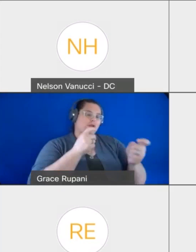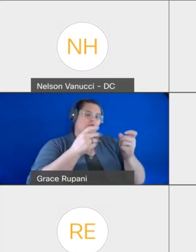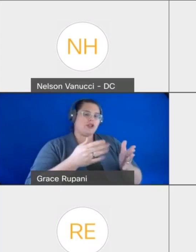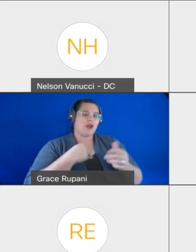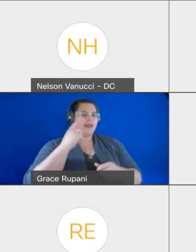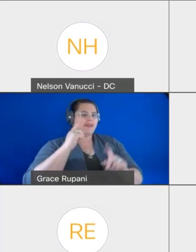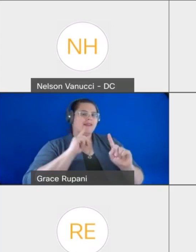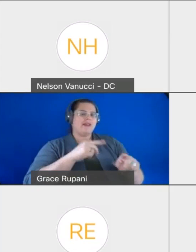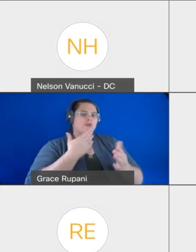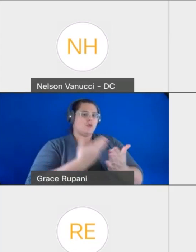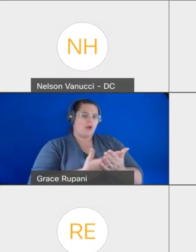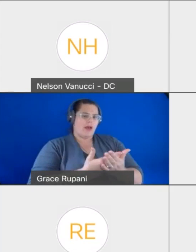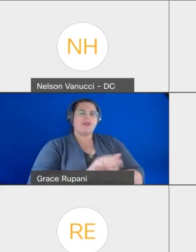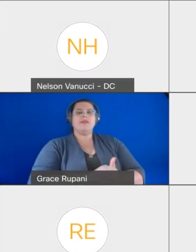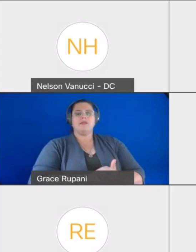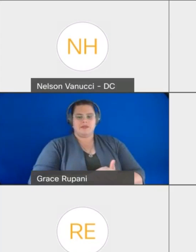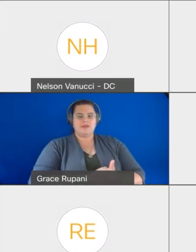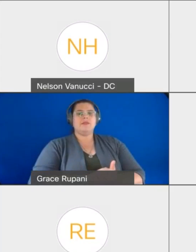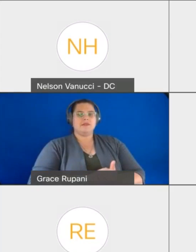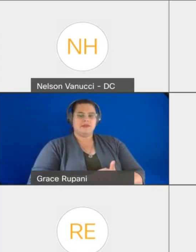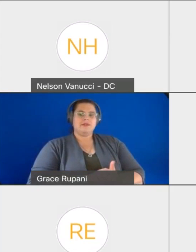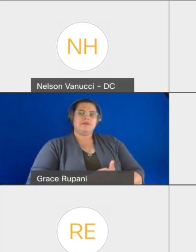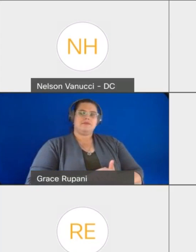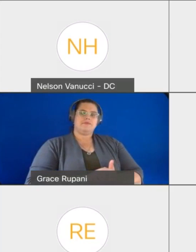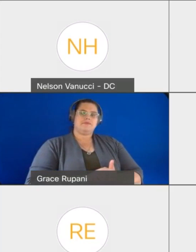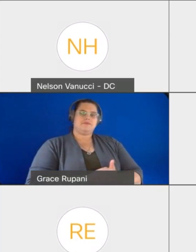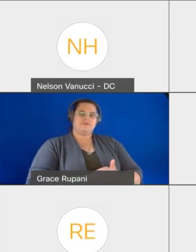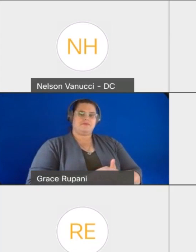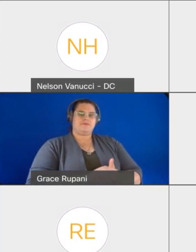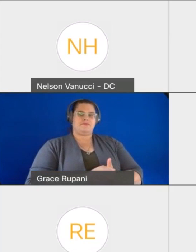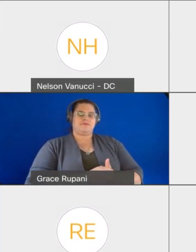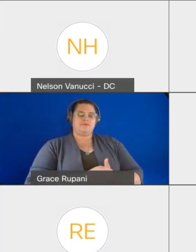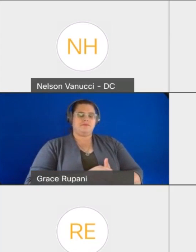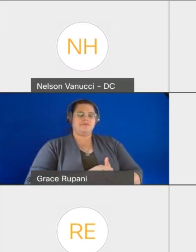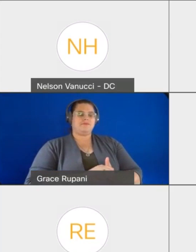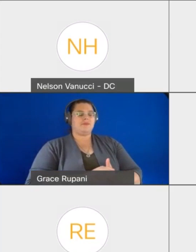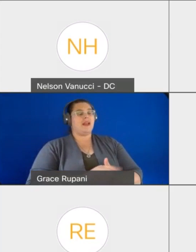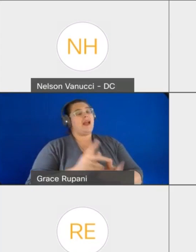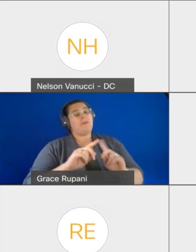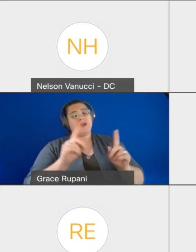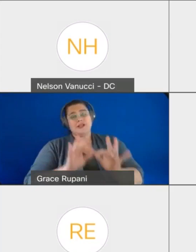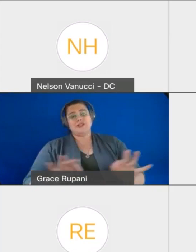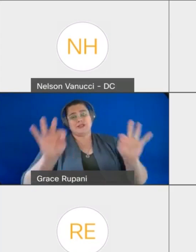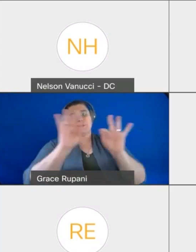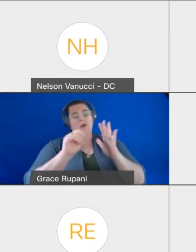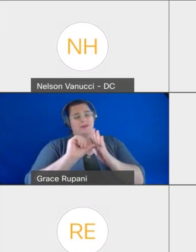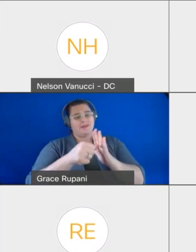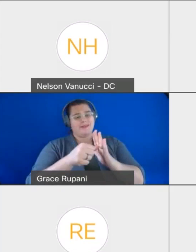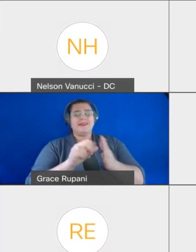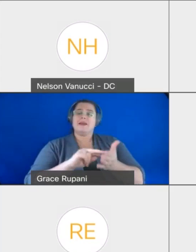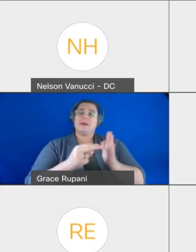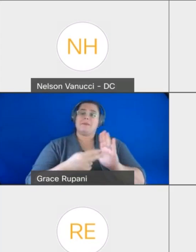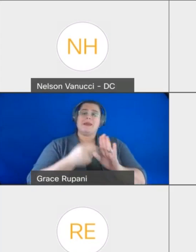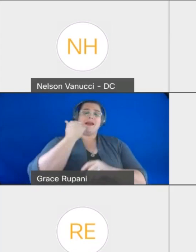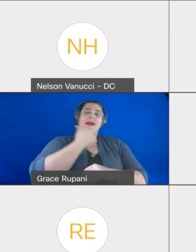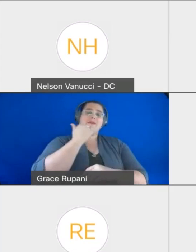think it's also important to note that testing is not a substitute for those everyday protection measures. And